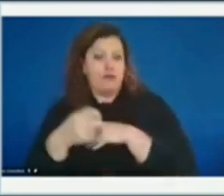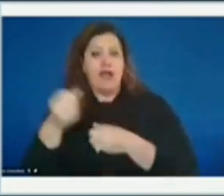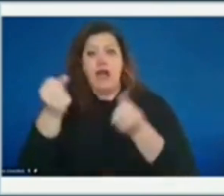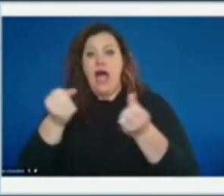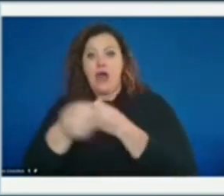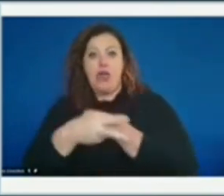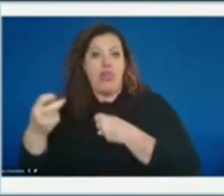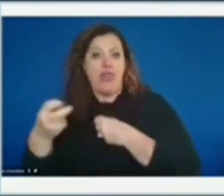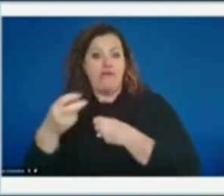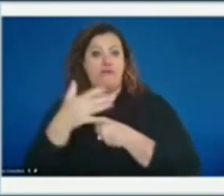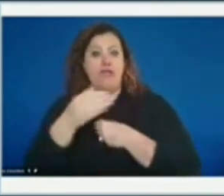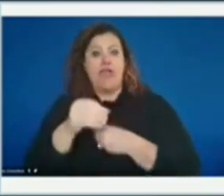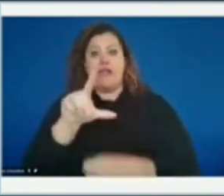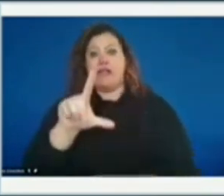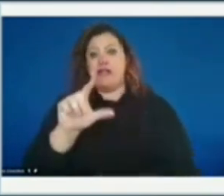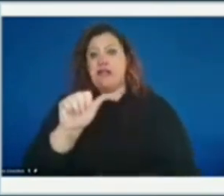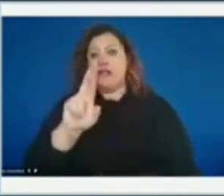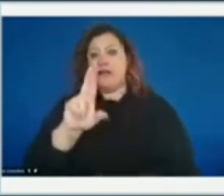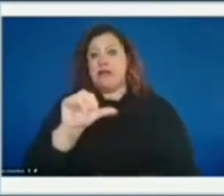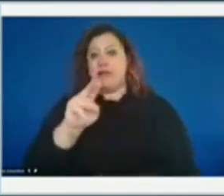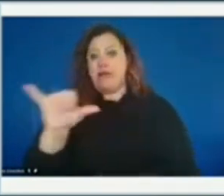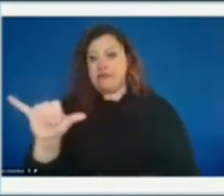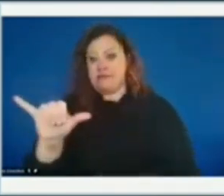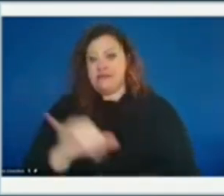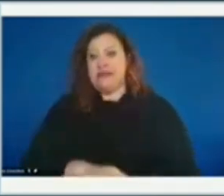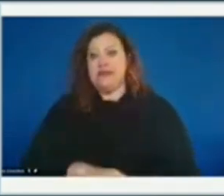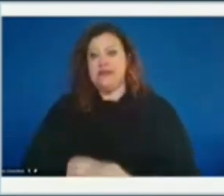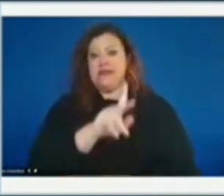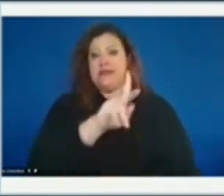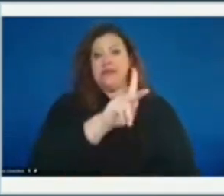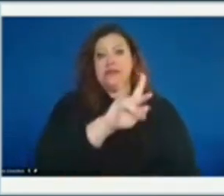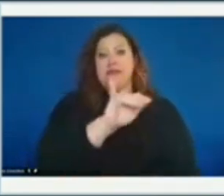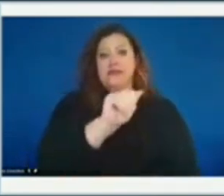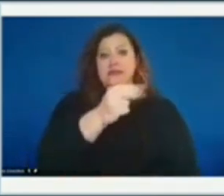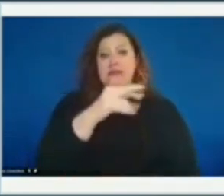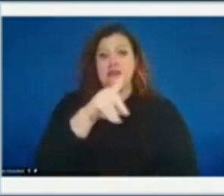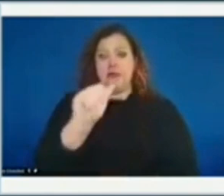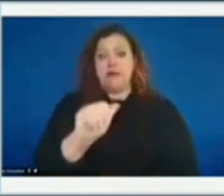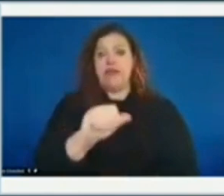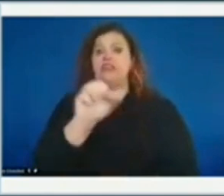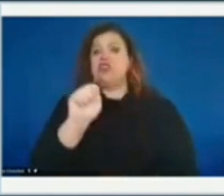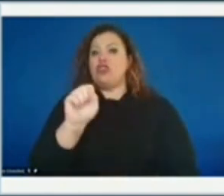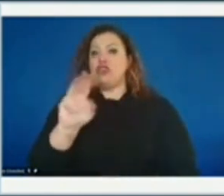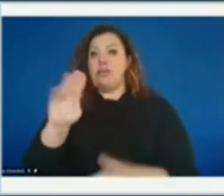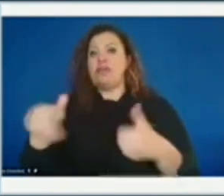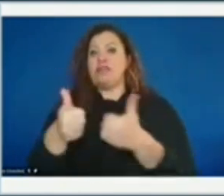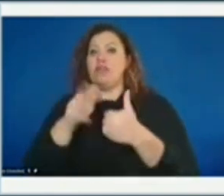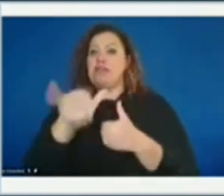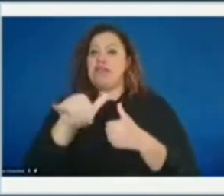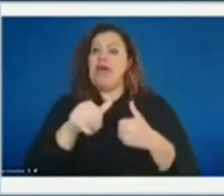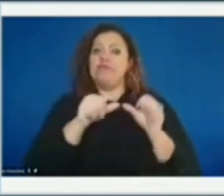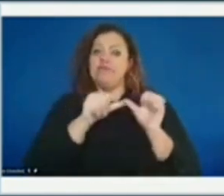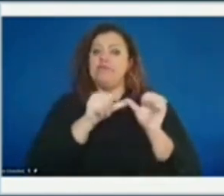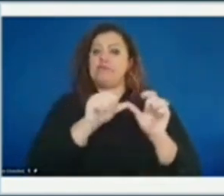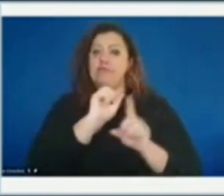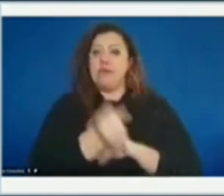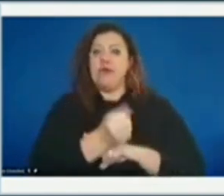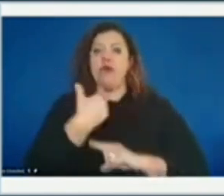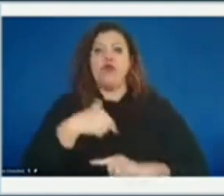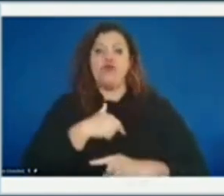and larcenies. The Kia Hyundai Social Media Challenge is an ongoing situation we have been